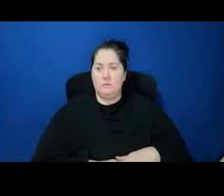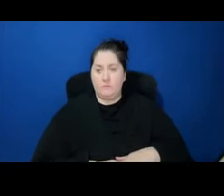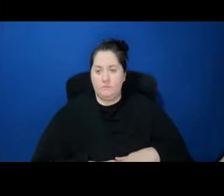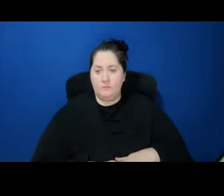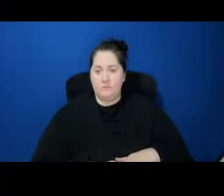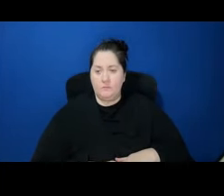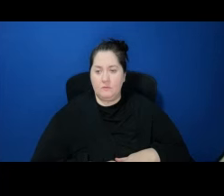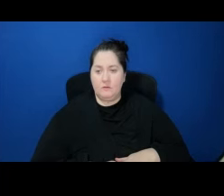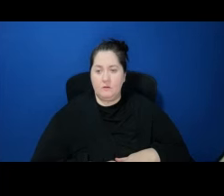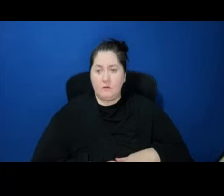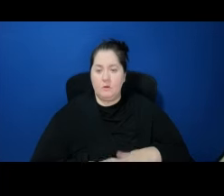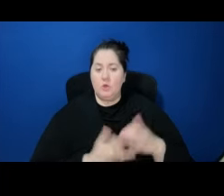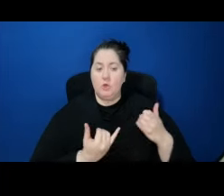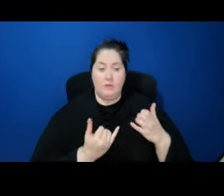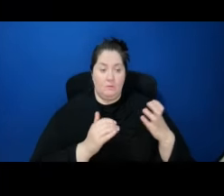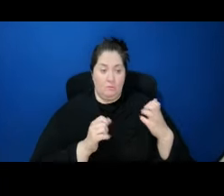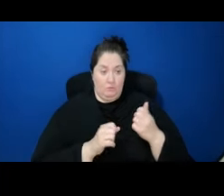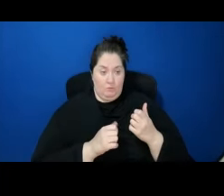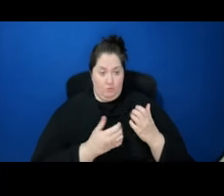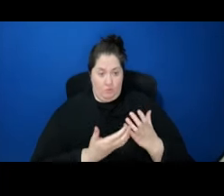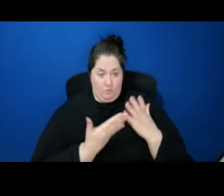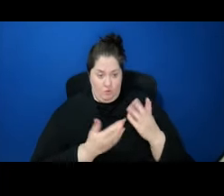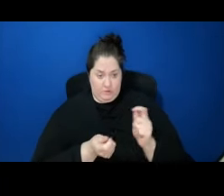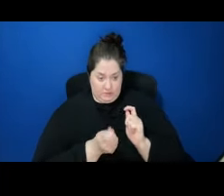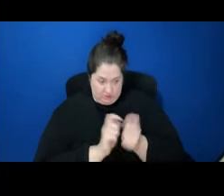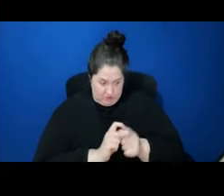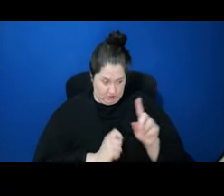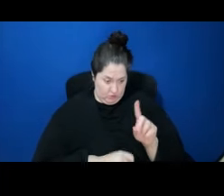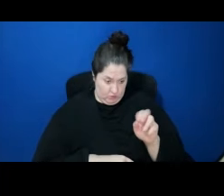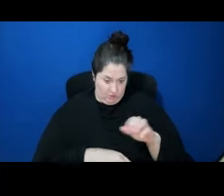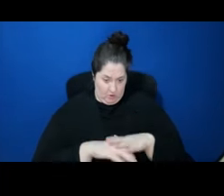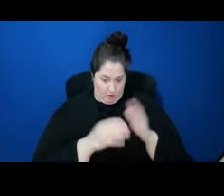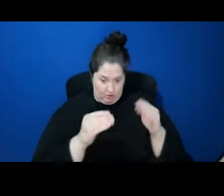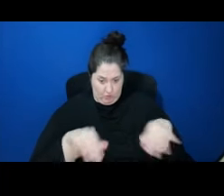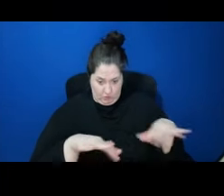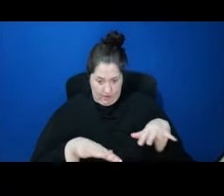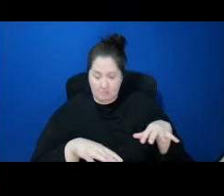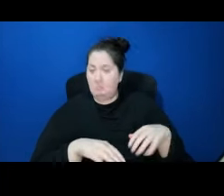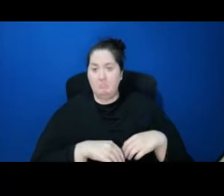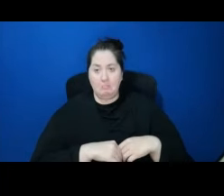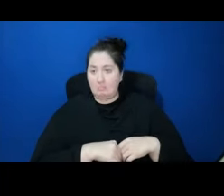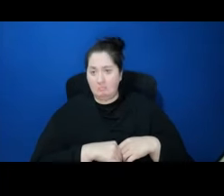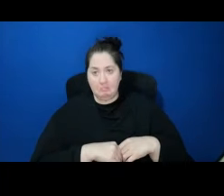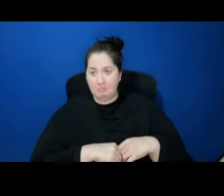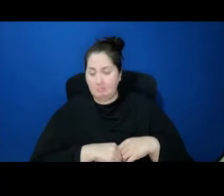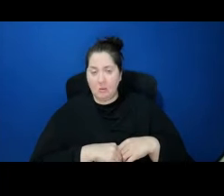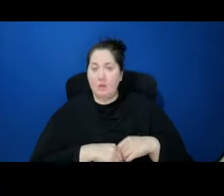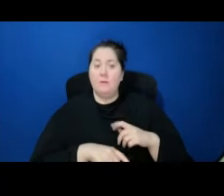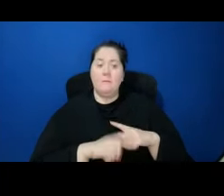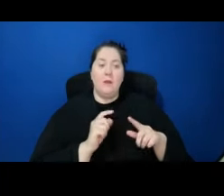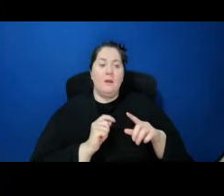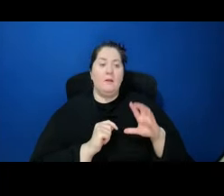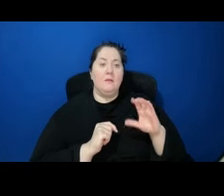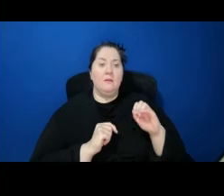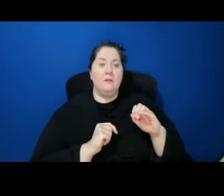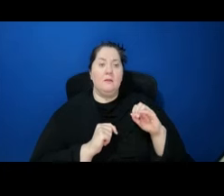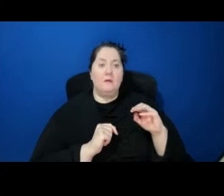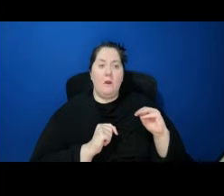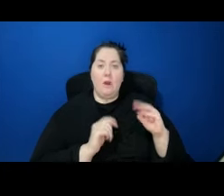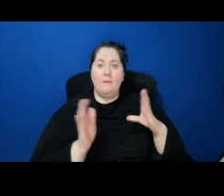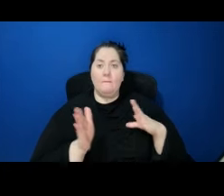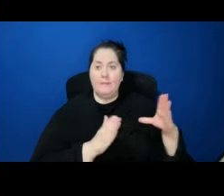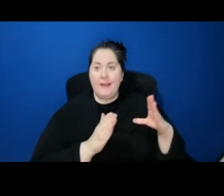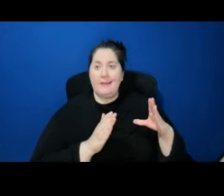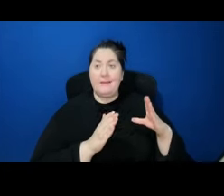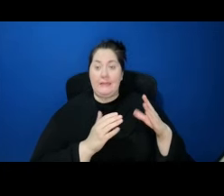we are not currently proposing to change the zoning on the ground as part of the comp plan. But the comp plan itself doesn't limit the